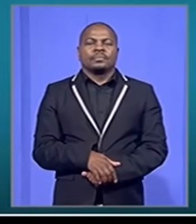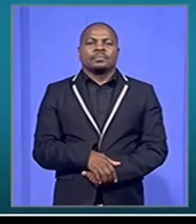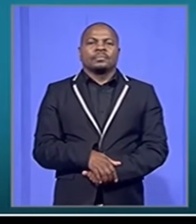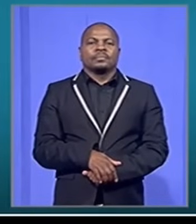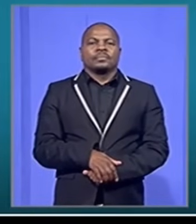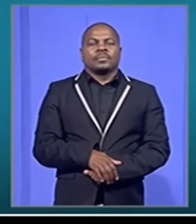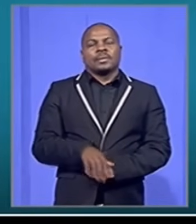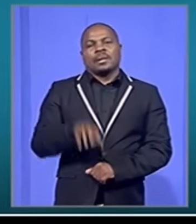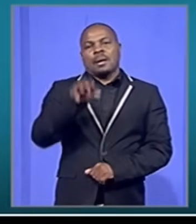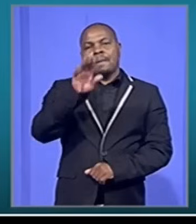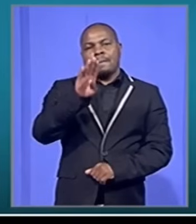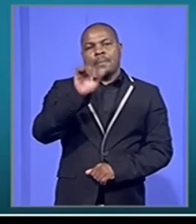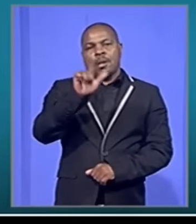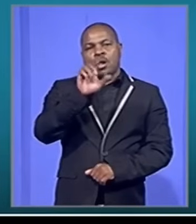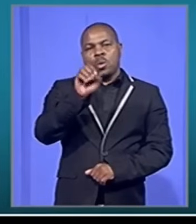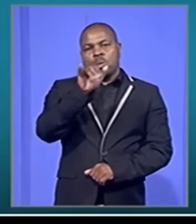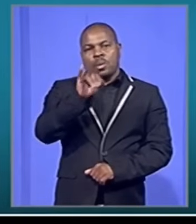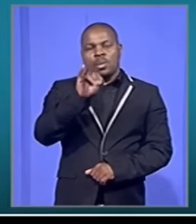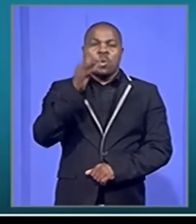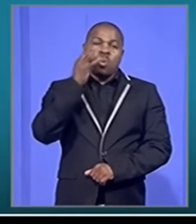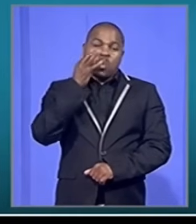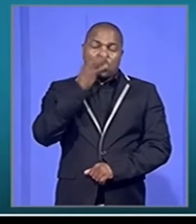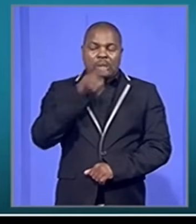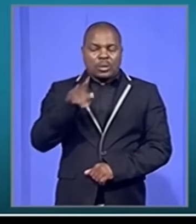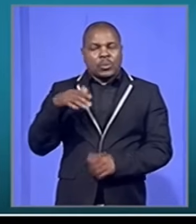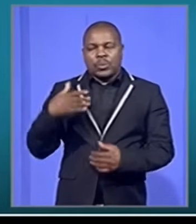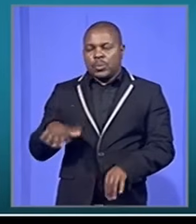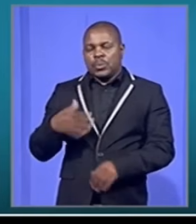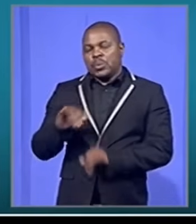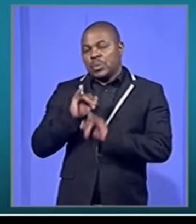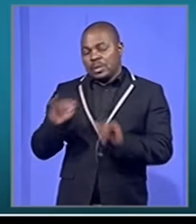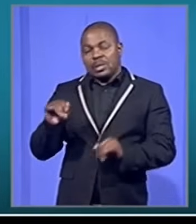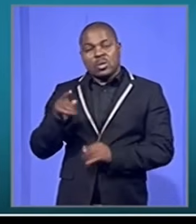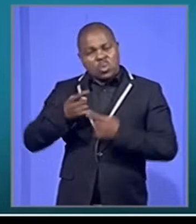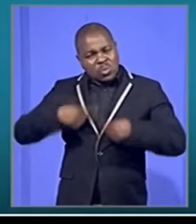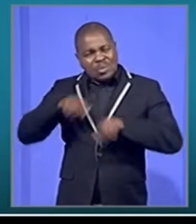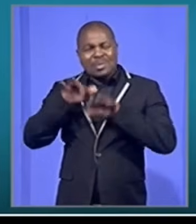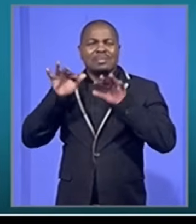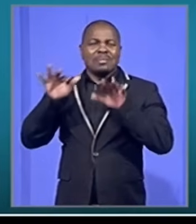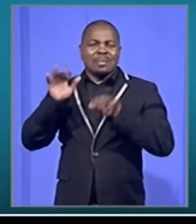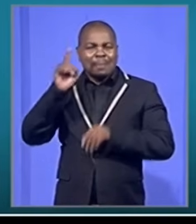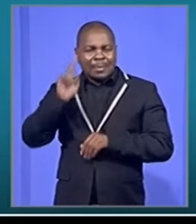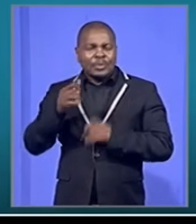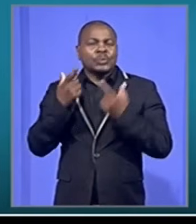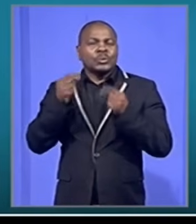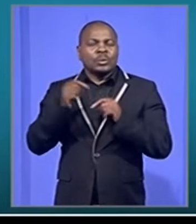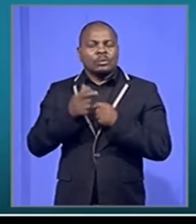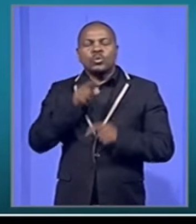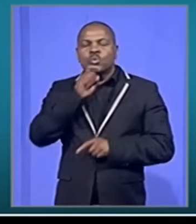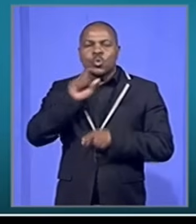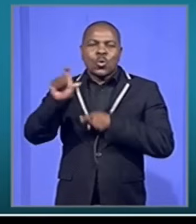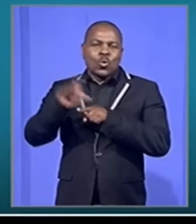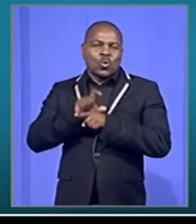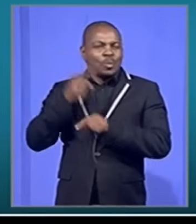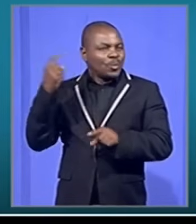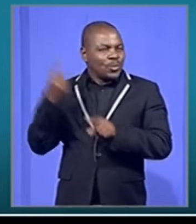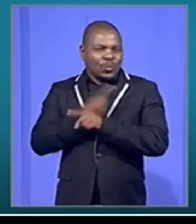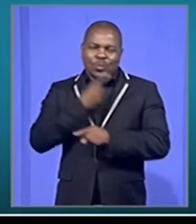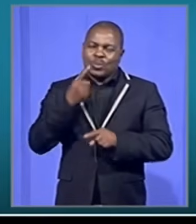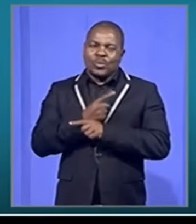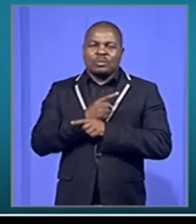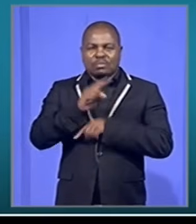Maria Baloi o re seo se tloga se kweša bohloko re le batho re swanetše go šomiša dikgohlopo ka nako tšohle